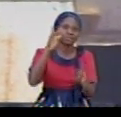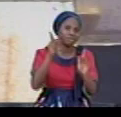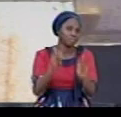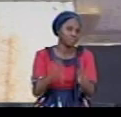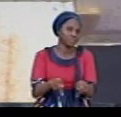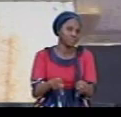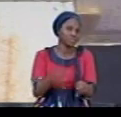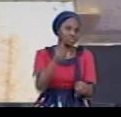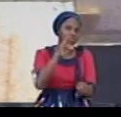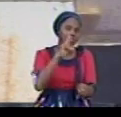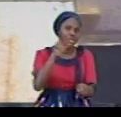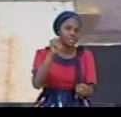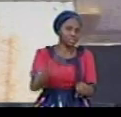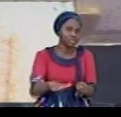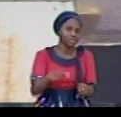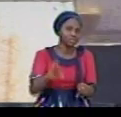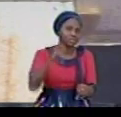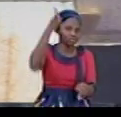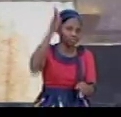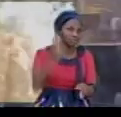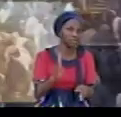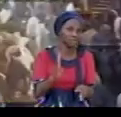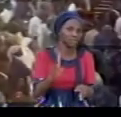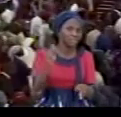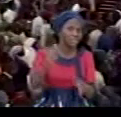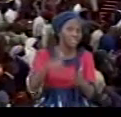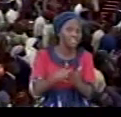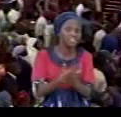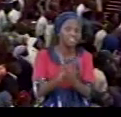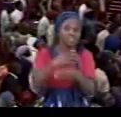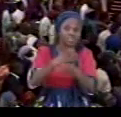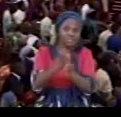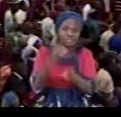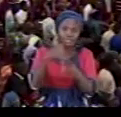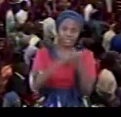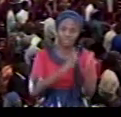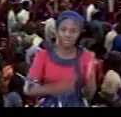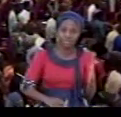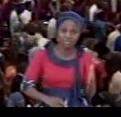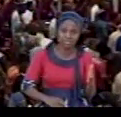of God, a new creature in Christ.